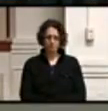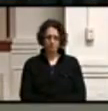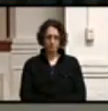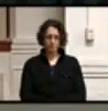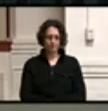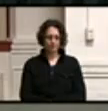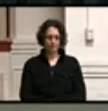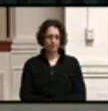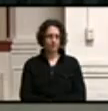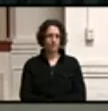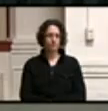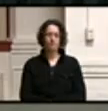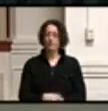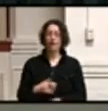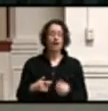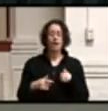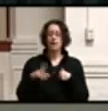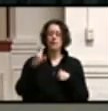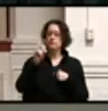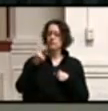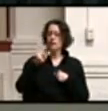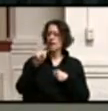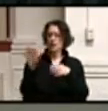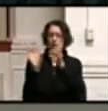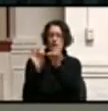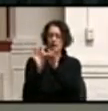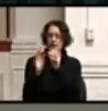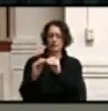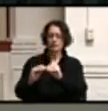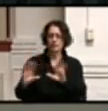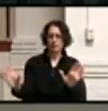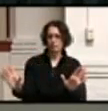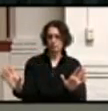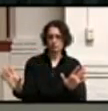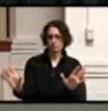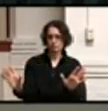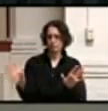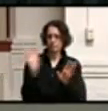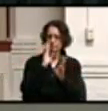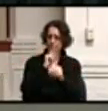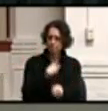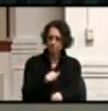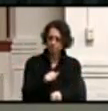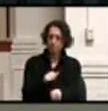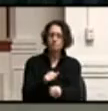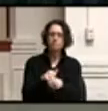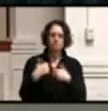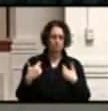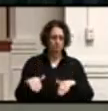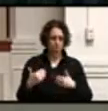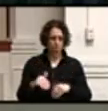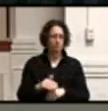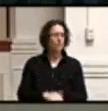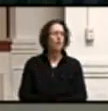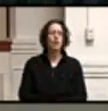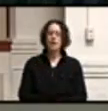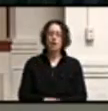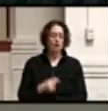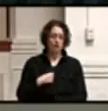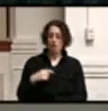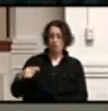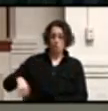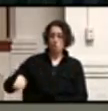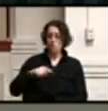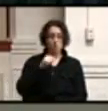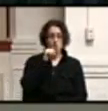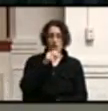as Todd was. I, and believe me, this it's not adversarial. It's not.